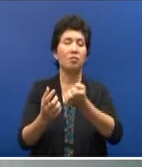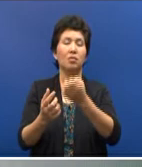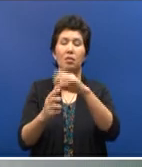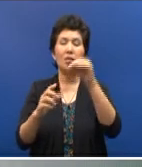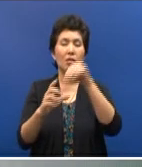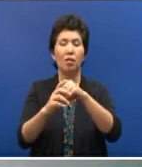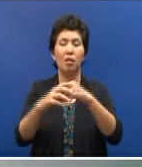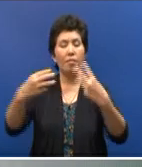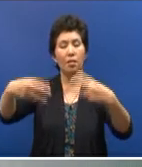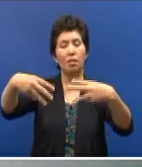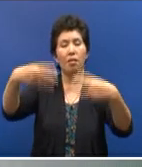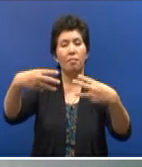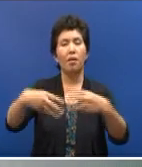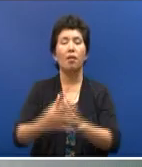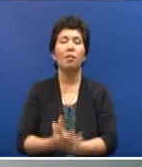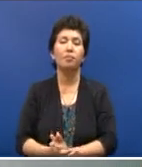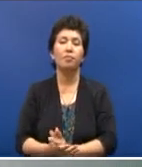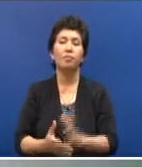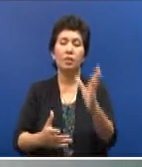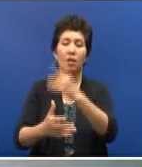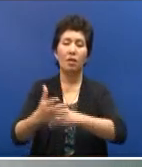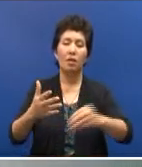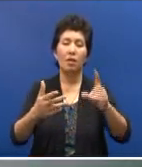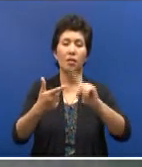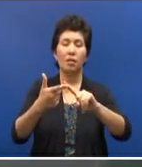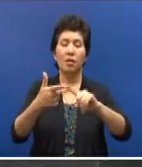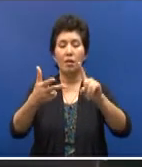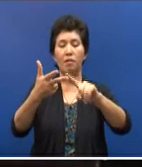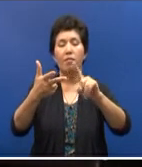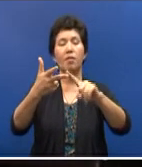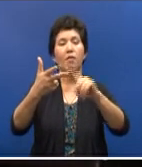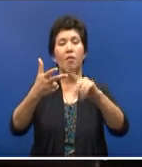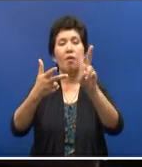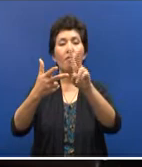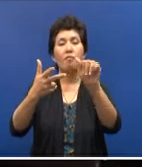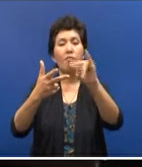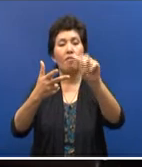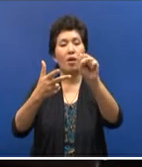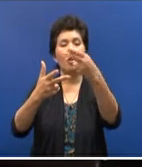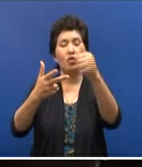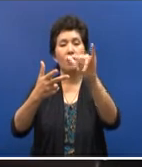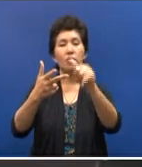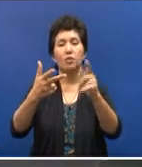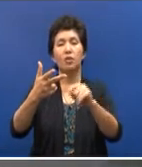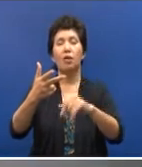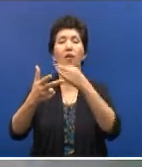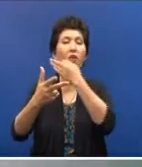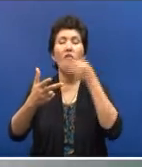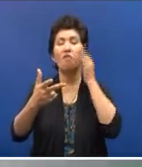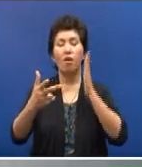also in warfare. And then for the Vaishya, this Varna consists of